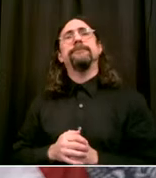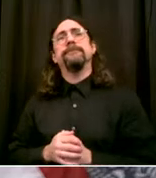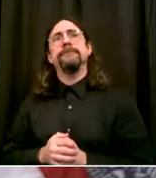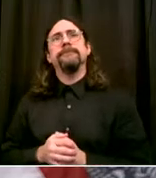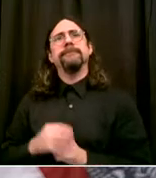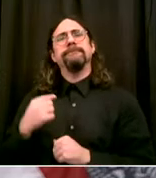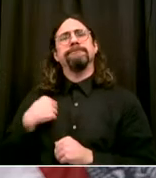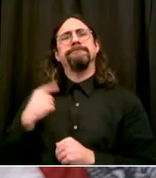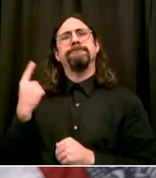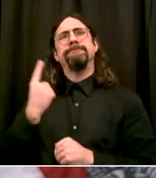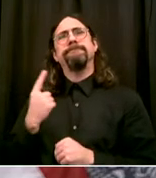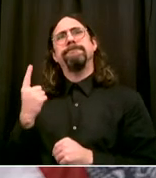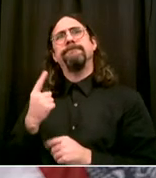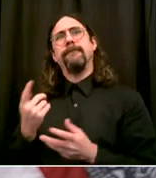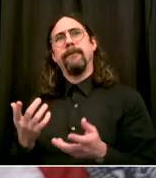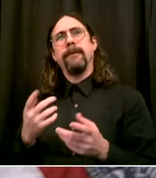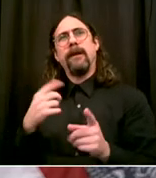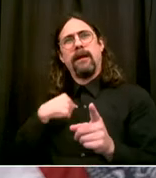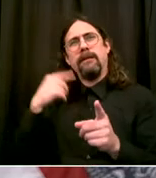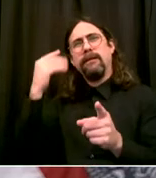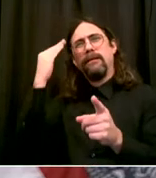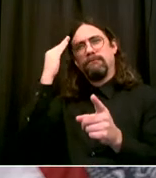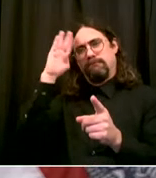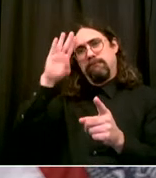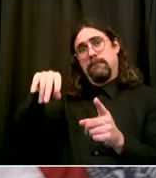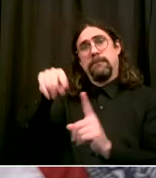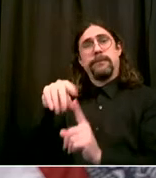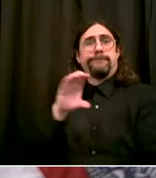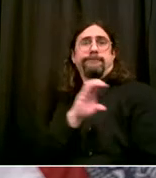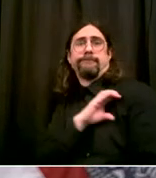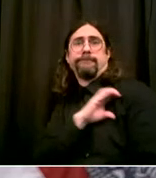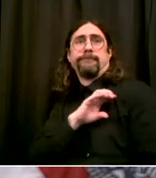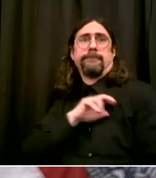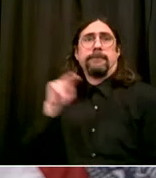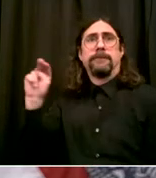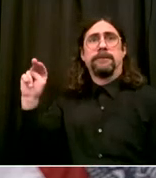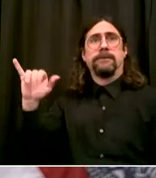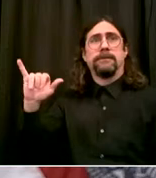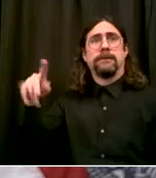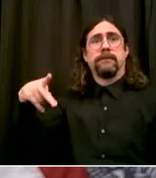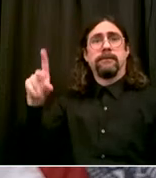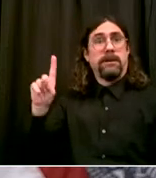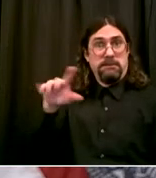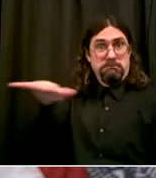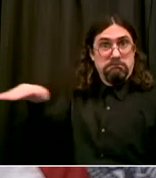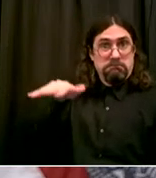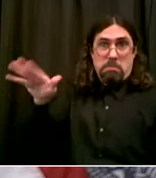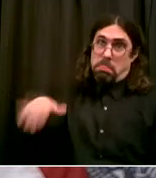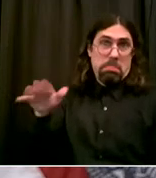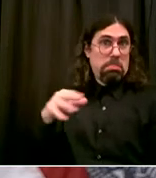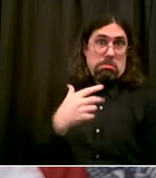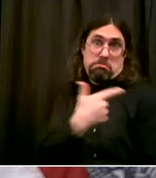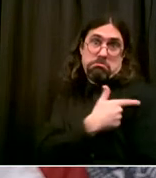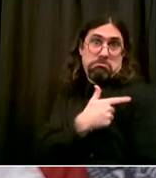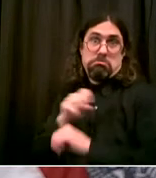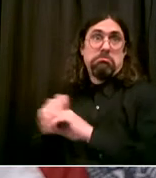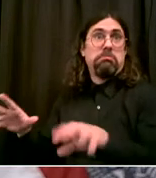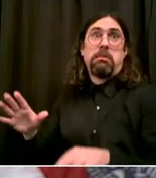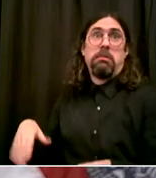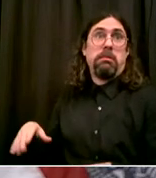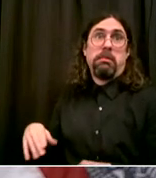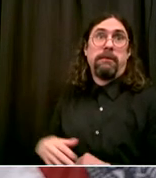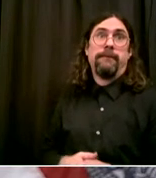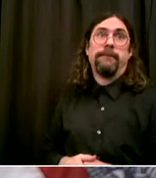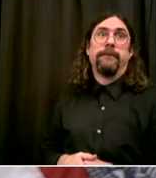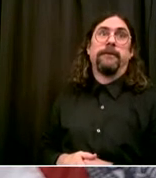in the vaccine, that here in New York, vaccine is being delayed for these groups where they're seeing their colleagues, other dentists or other pediatricians